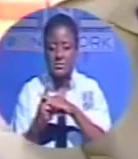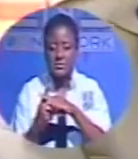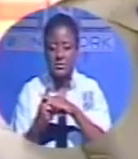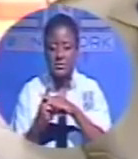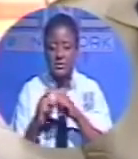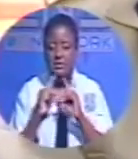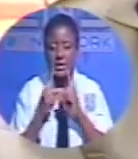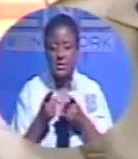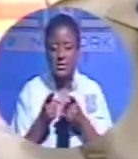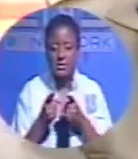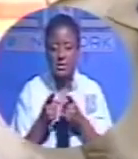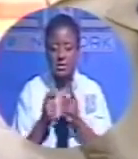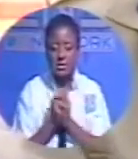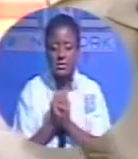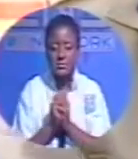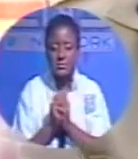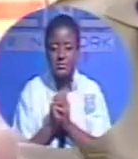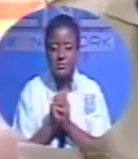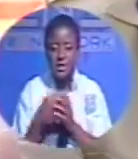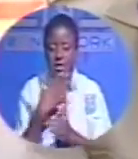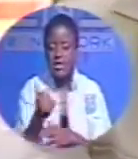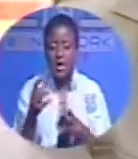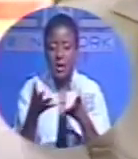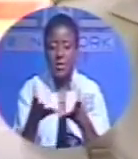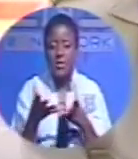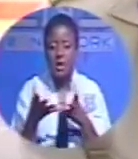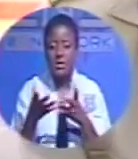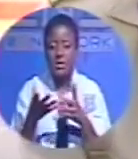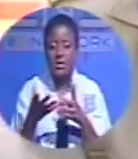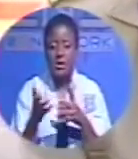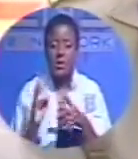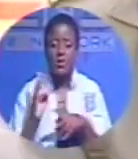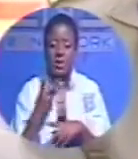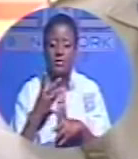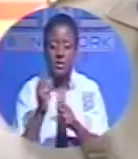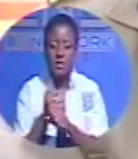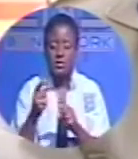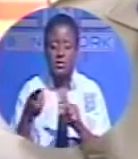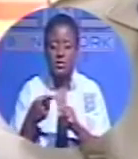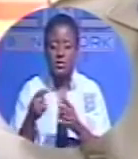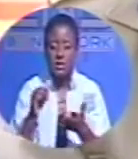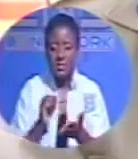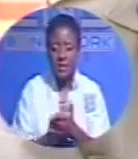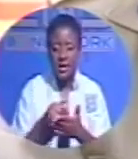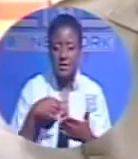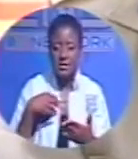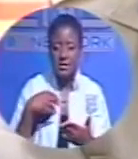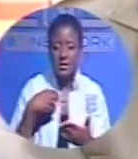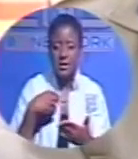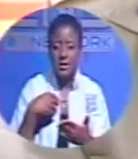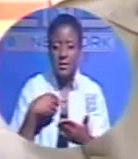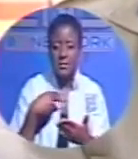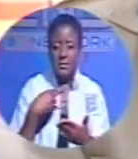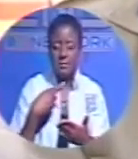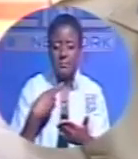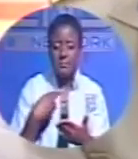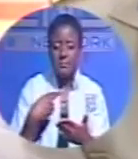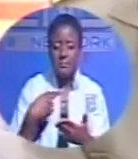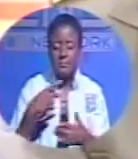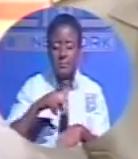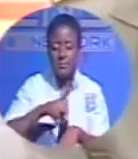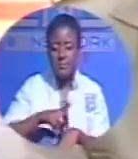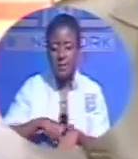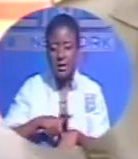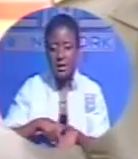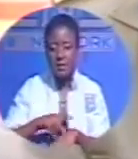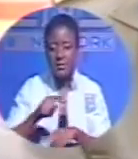once burned, and I can tell you they want to. We reach that point. We reach a crossroad in our country where we say enough is enough. It's